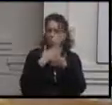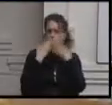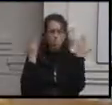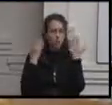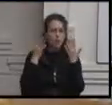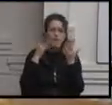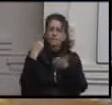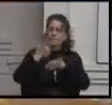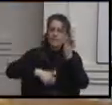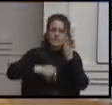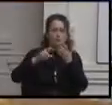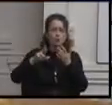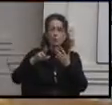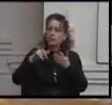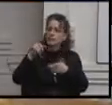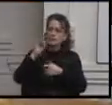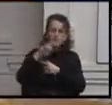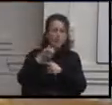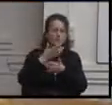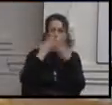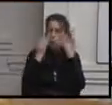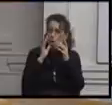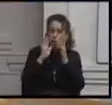or any of the other family businesses, and the